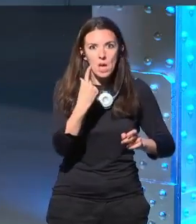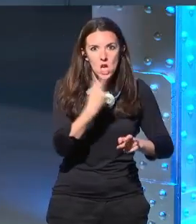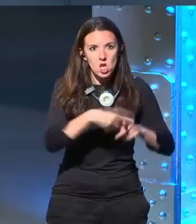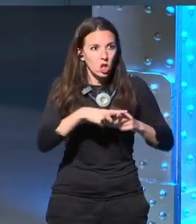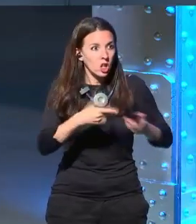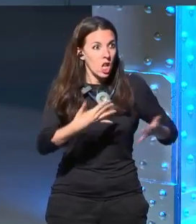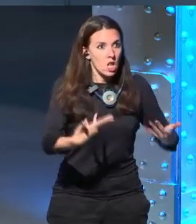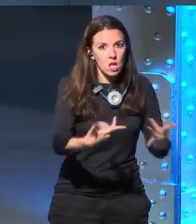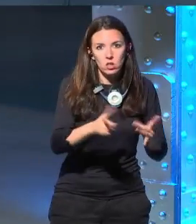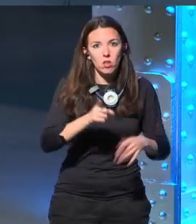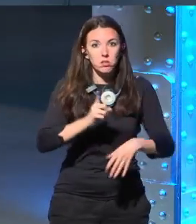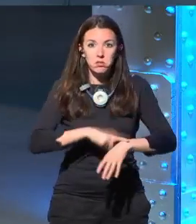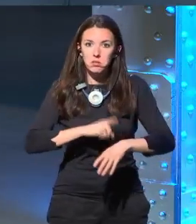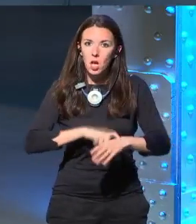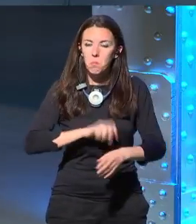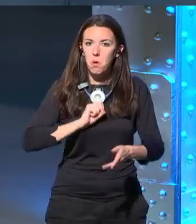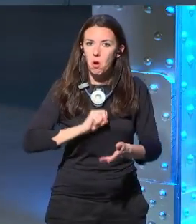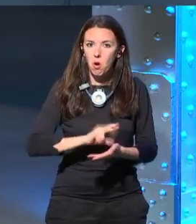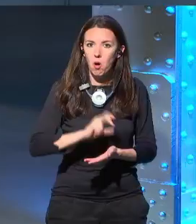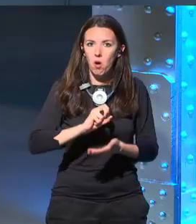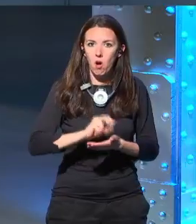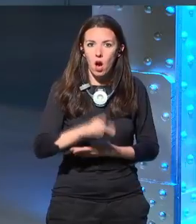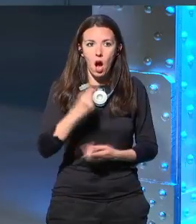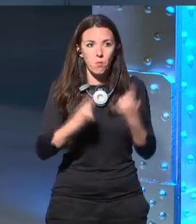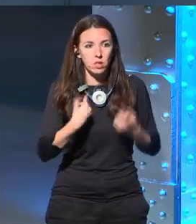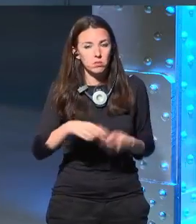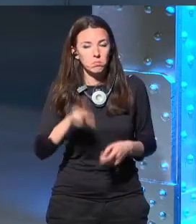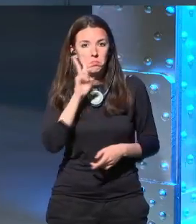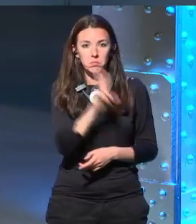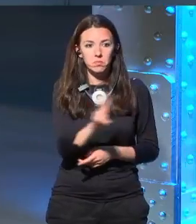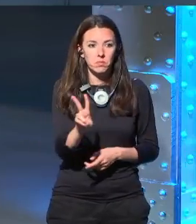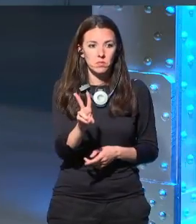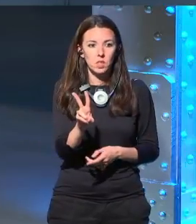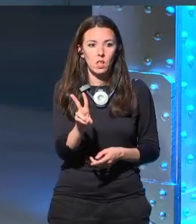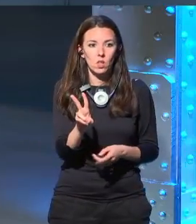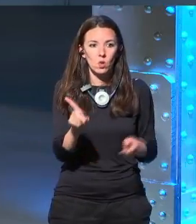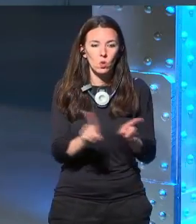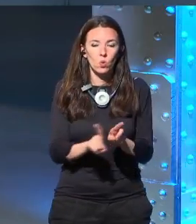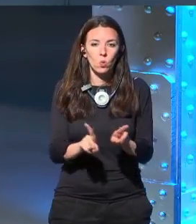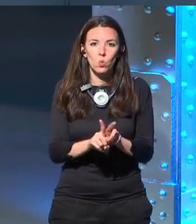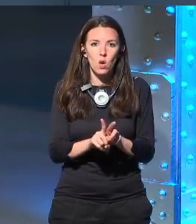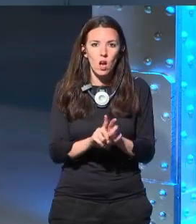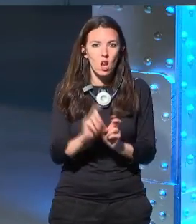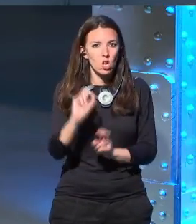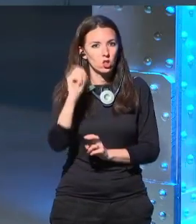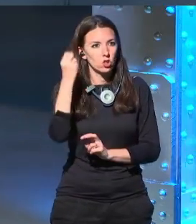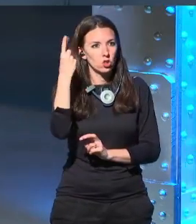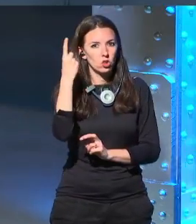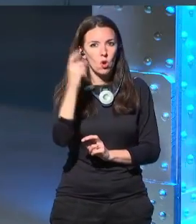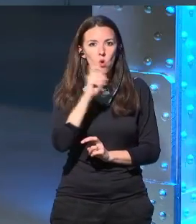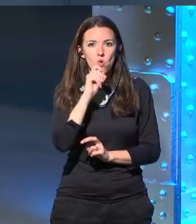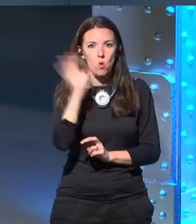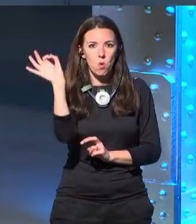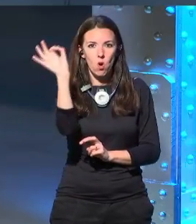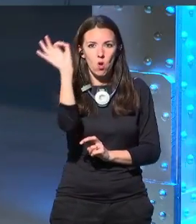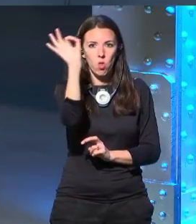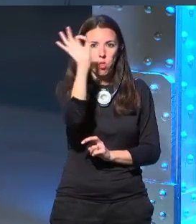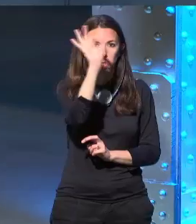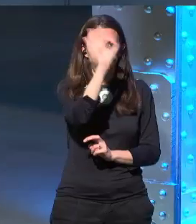time sometimes and look at how light from the setting sun hits a curved surface of a